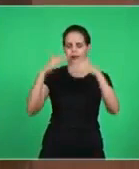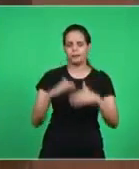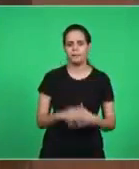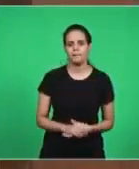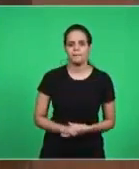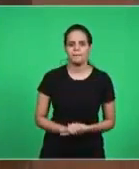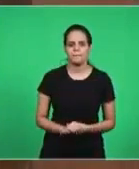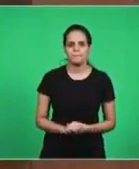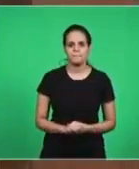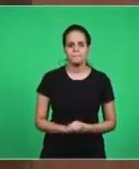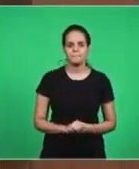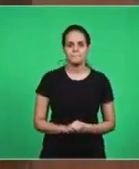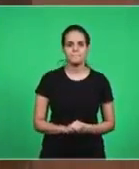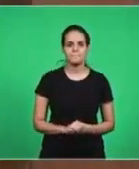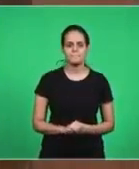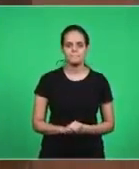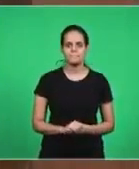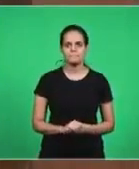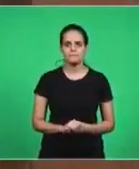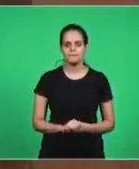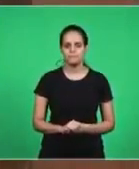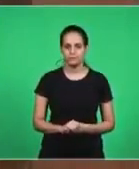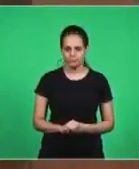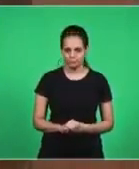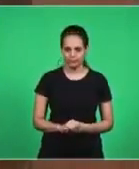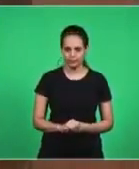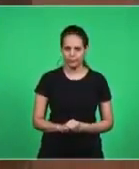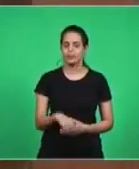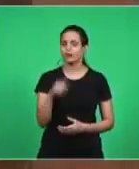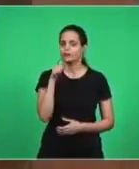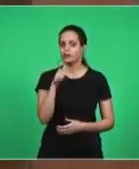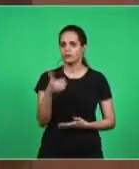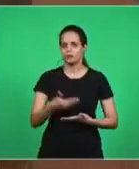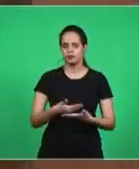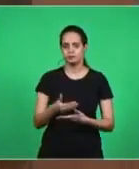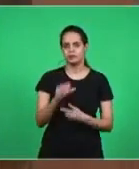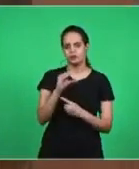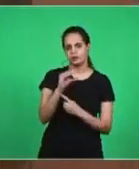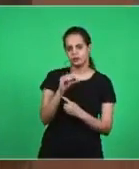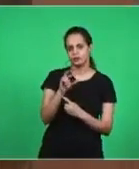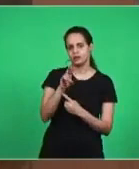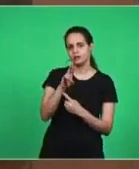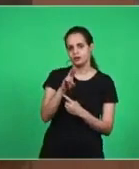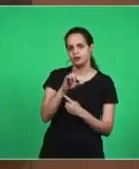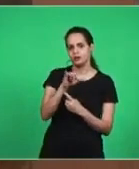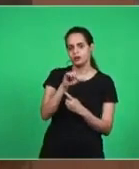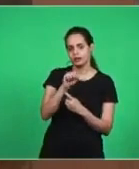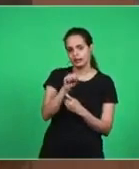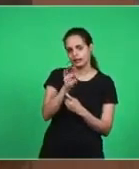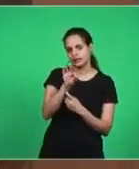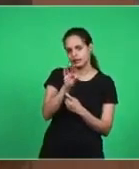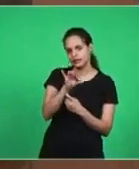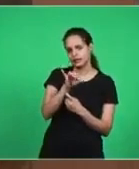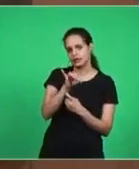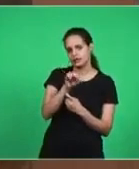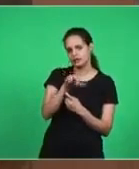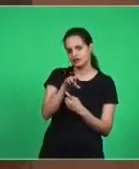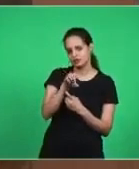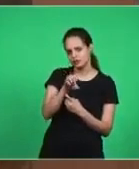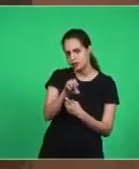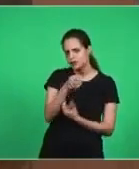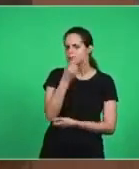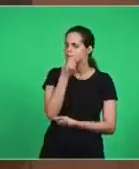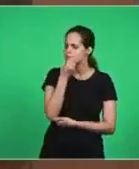Some even think that the rapture is going to take place with plane turbines. So, Christian, very good